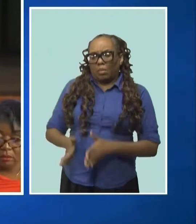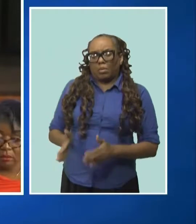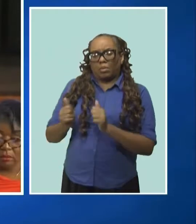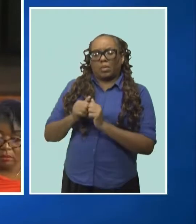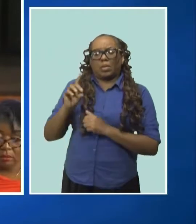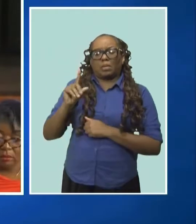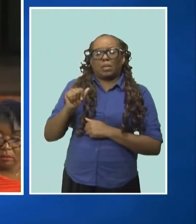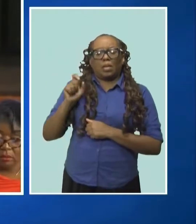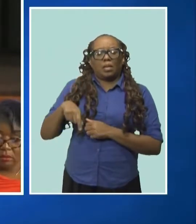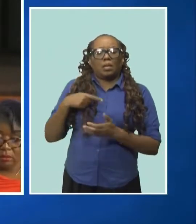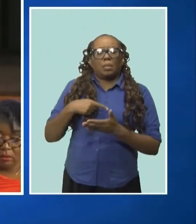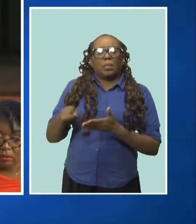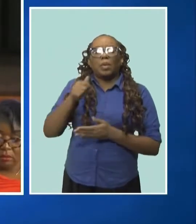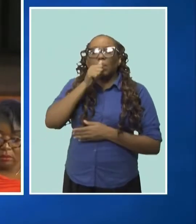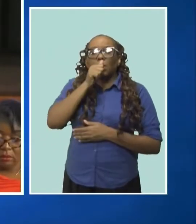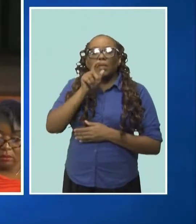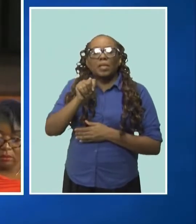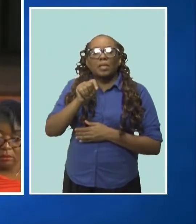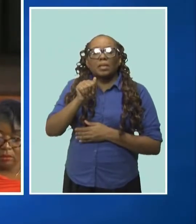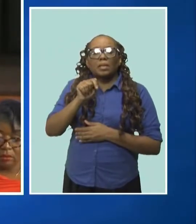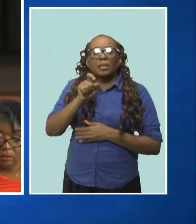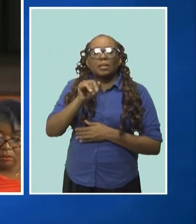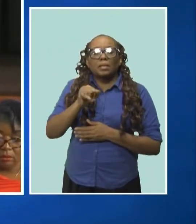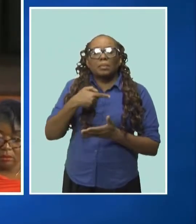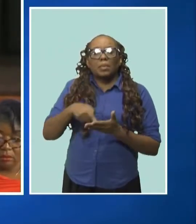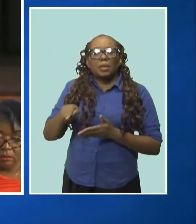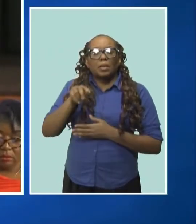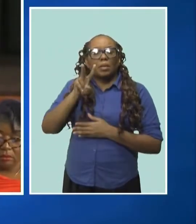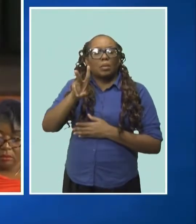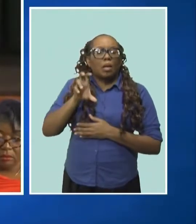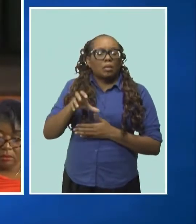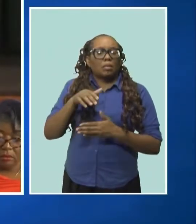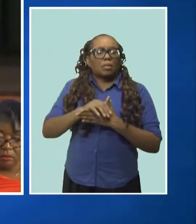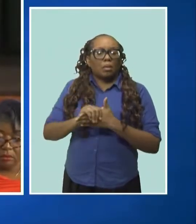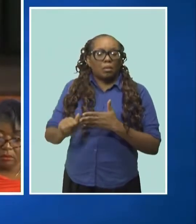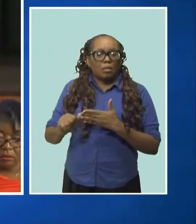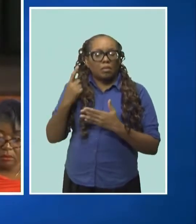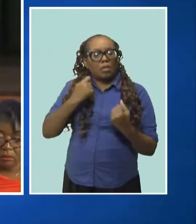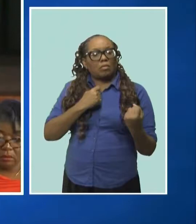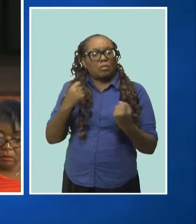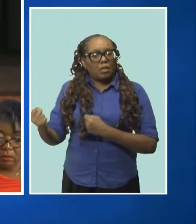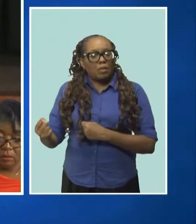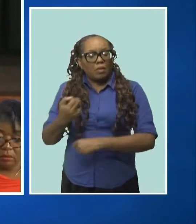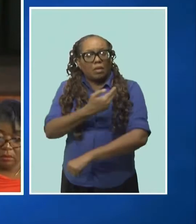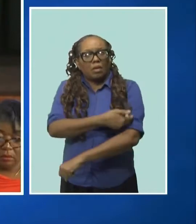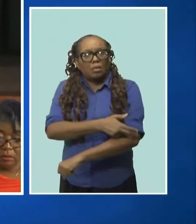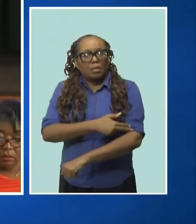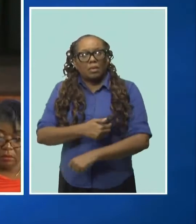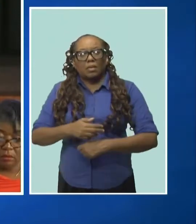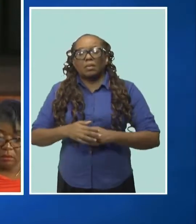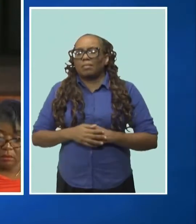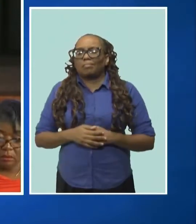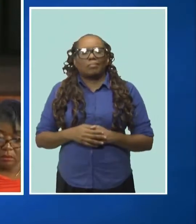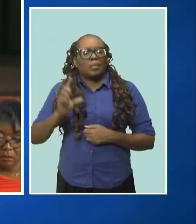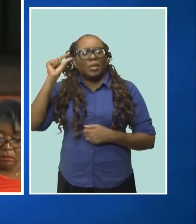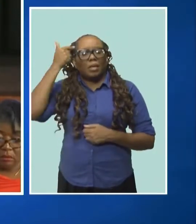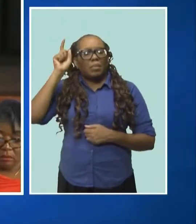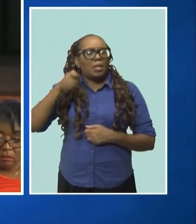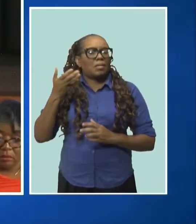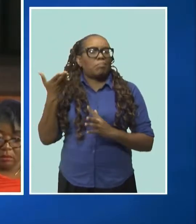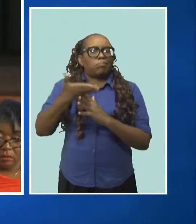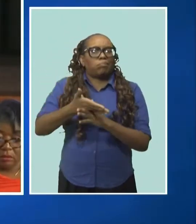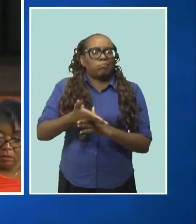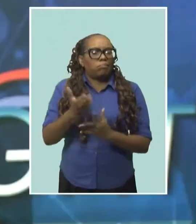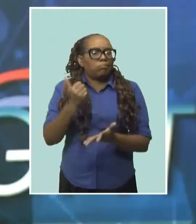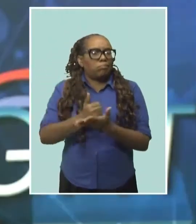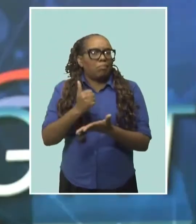private taxi, $200 to get to the QEH, or the private doctor has to stop. The state has to intervene to make life better for these